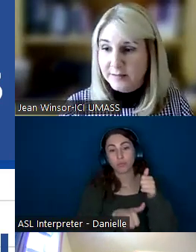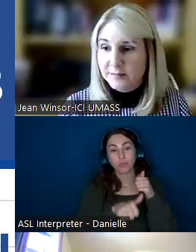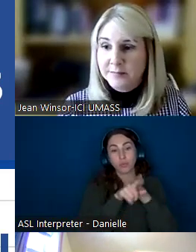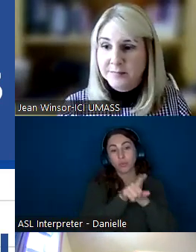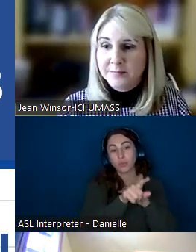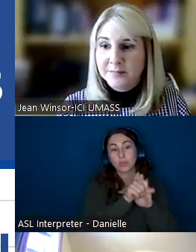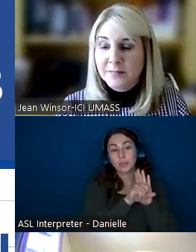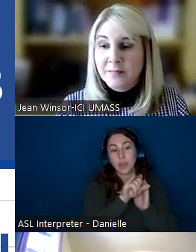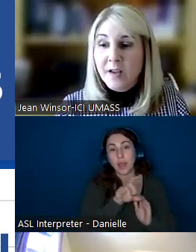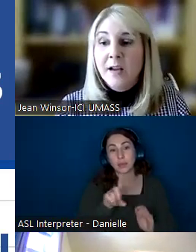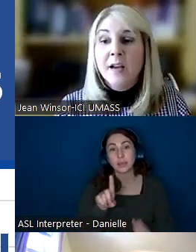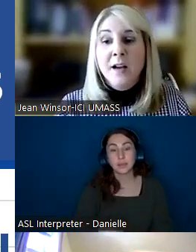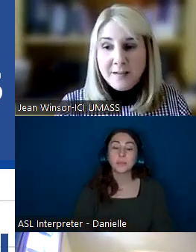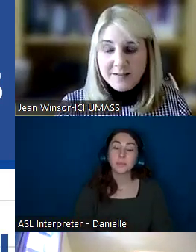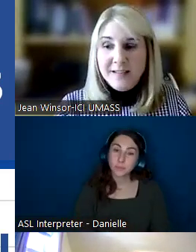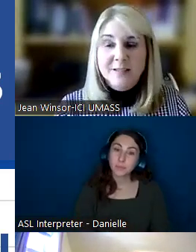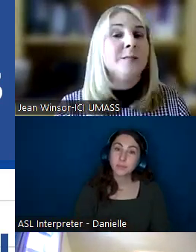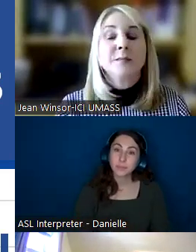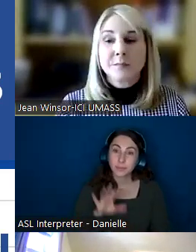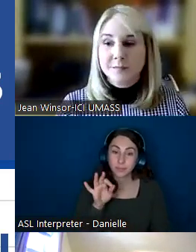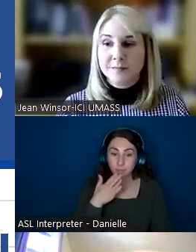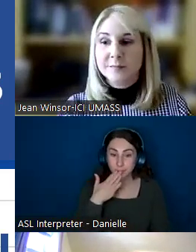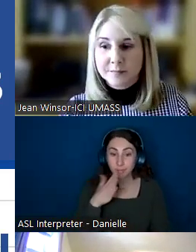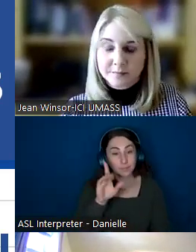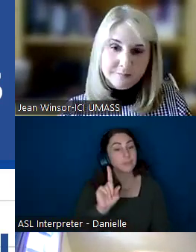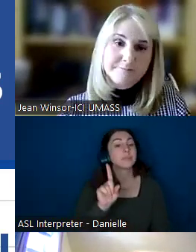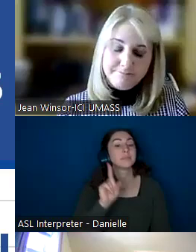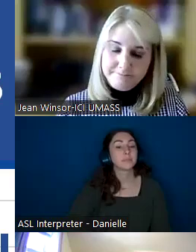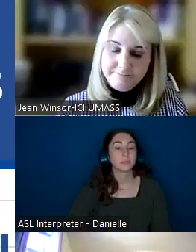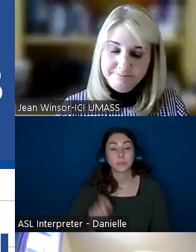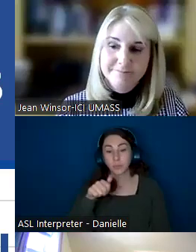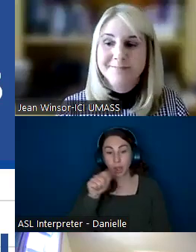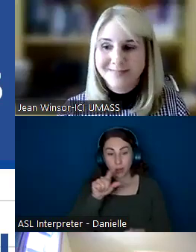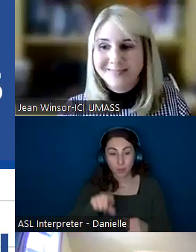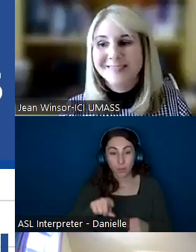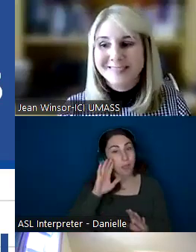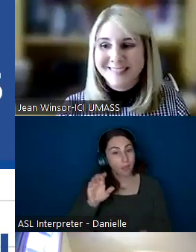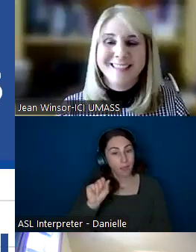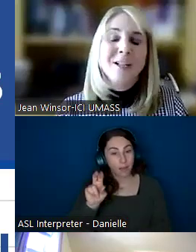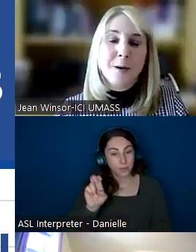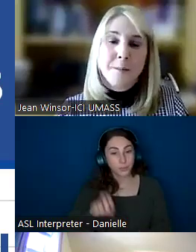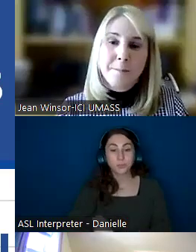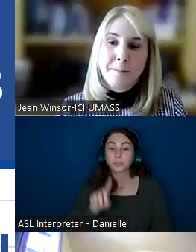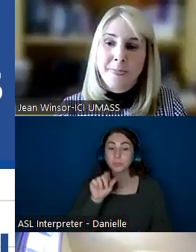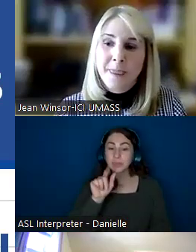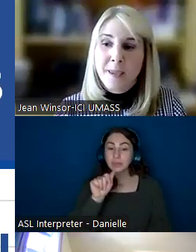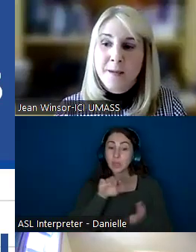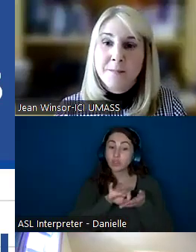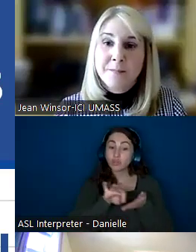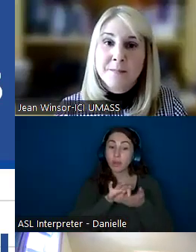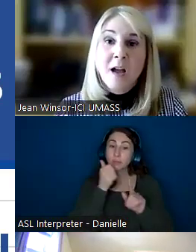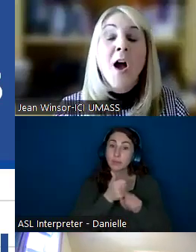agency. Thank you. Oh, hold on. Question from Sue. Hey, Sue. Does the data track self-employment?